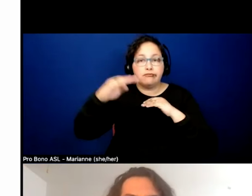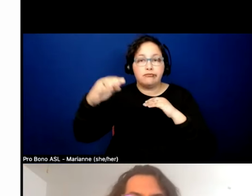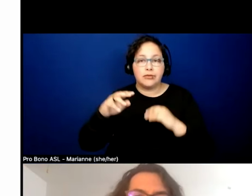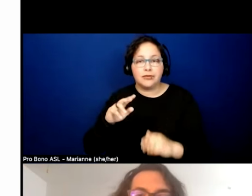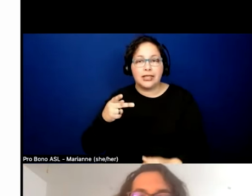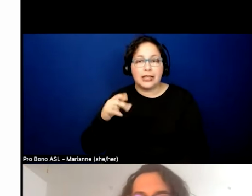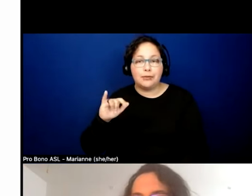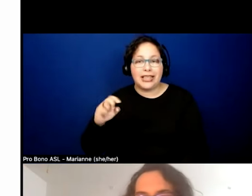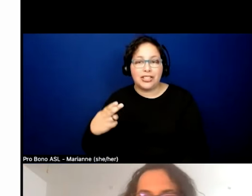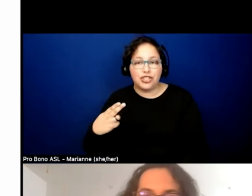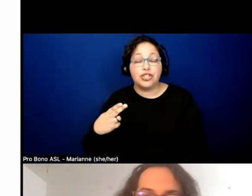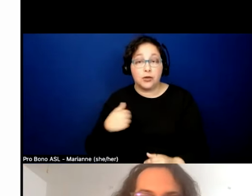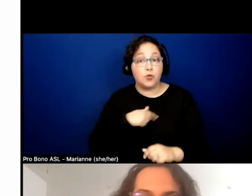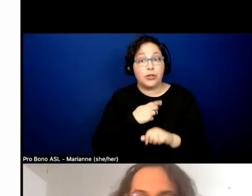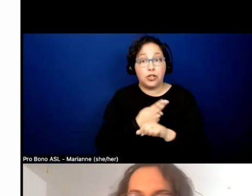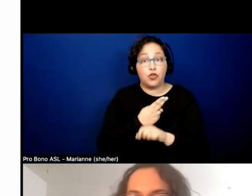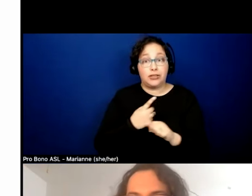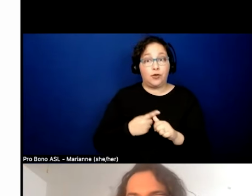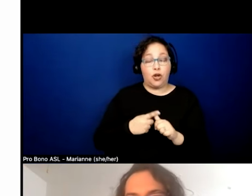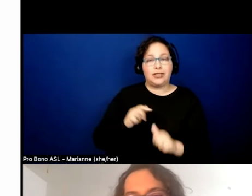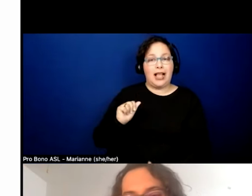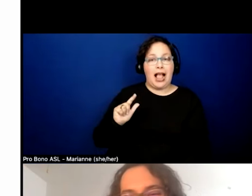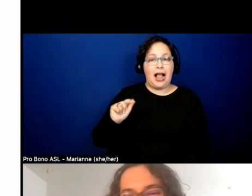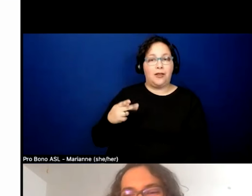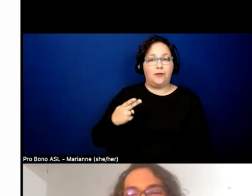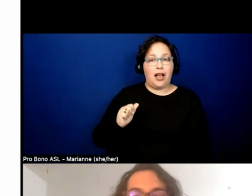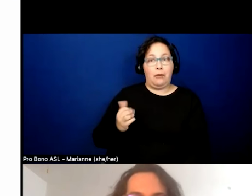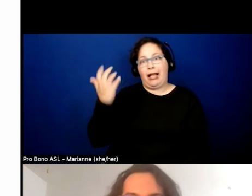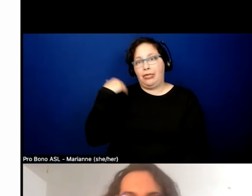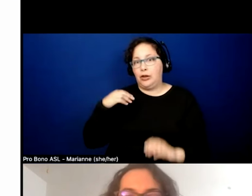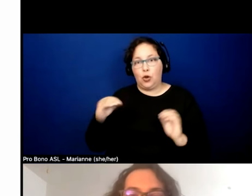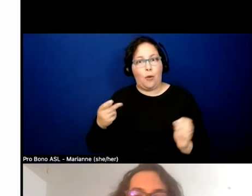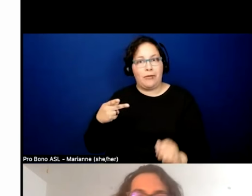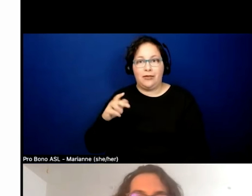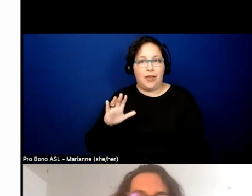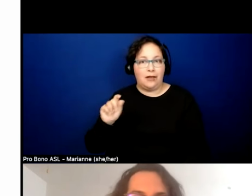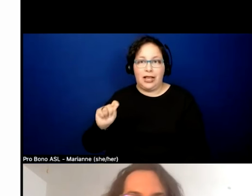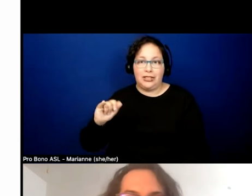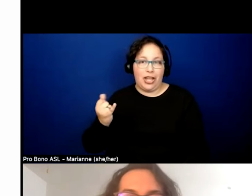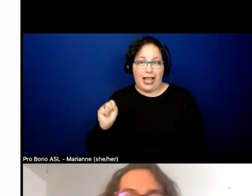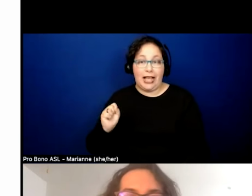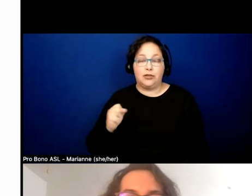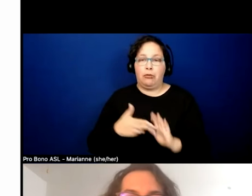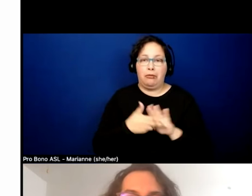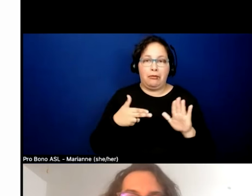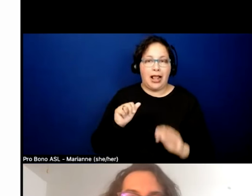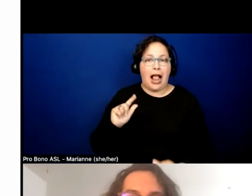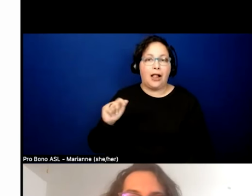And we did this on the alpha editor. Back then, there was no p5.js web editor. There was an alpha editor.